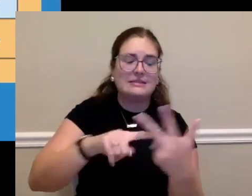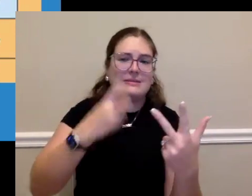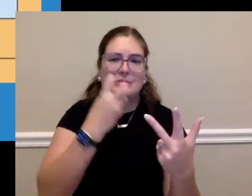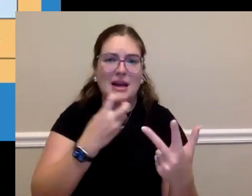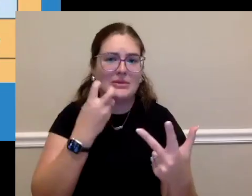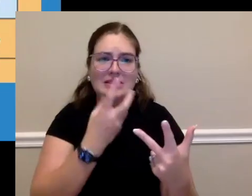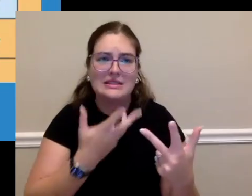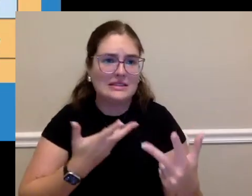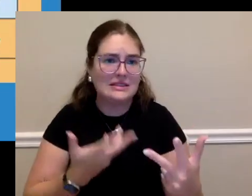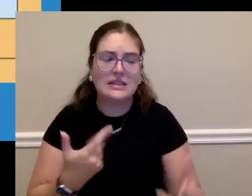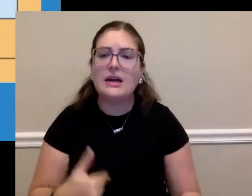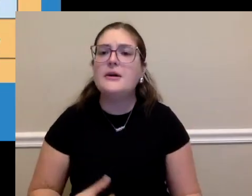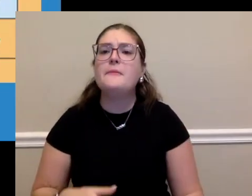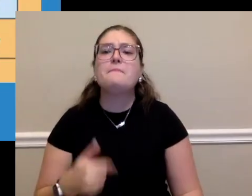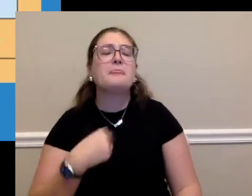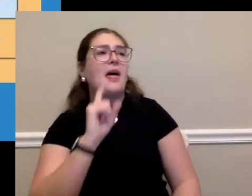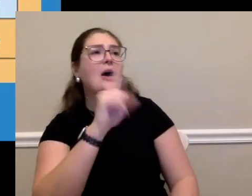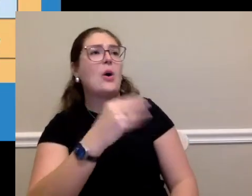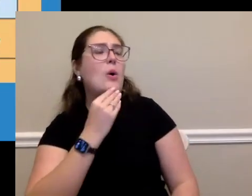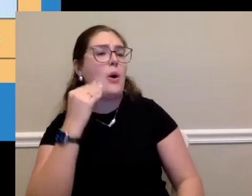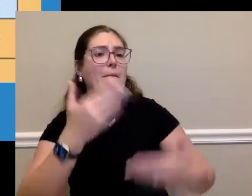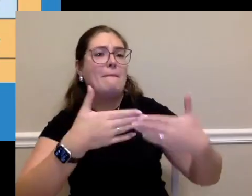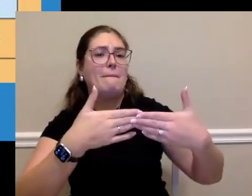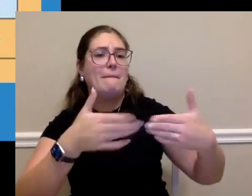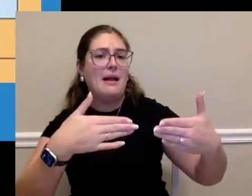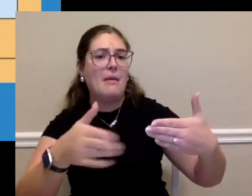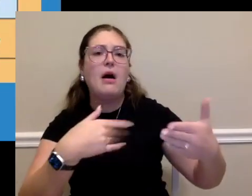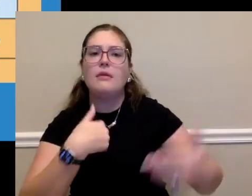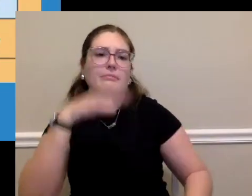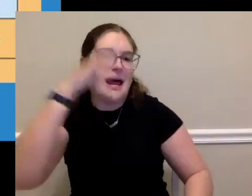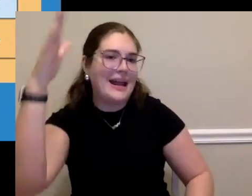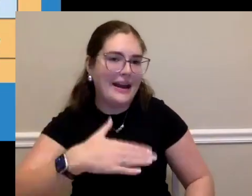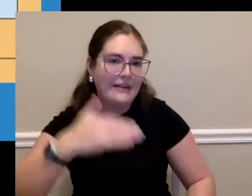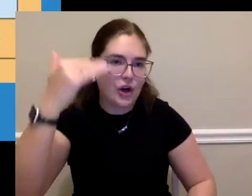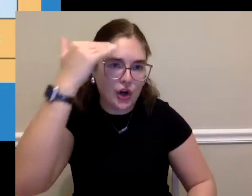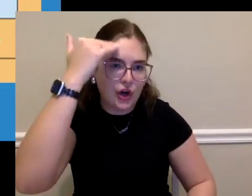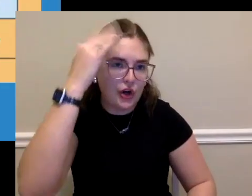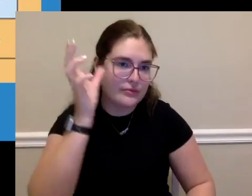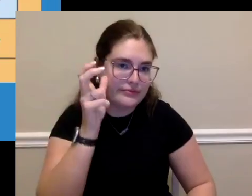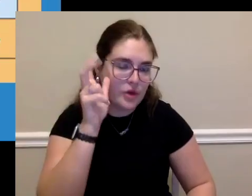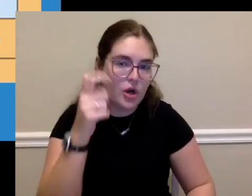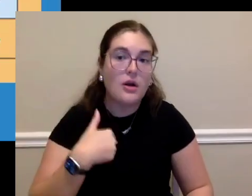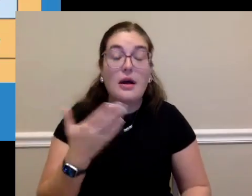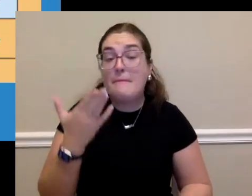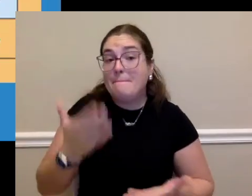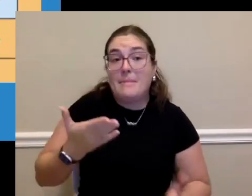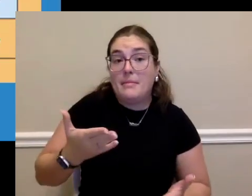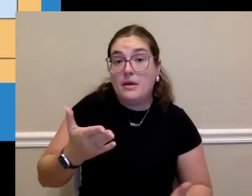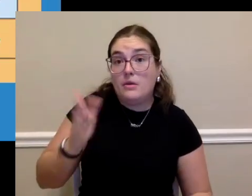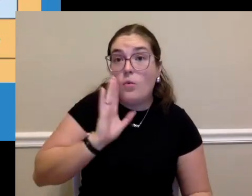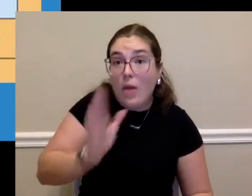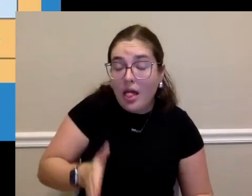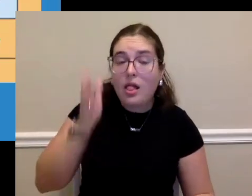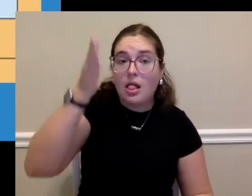to Panama and I speak to different people, I have never heard it as of yet. It doesn't Right. mean that I won't, but I don't